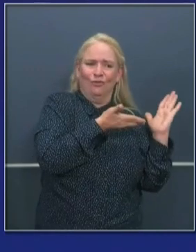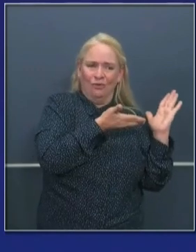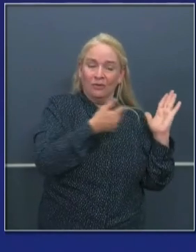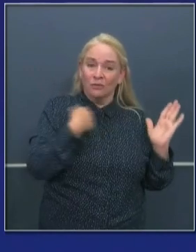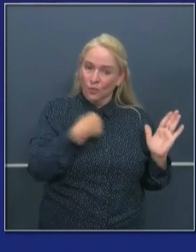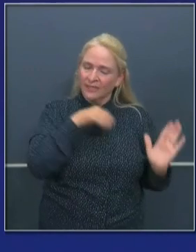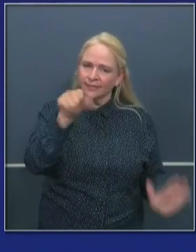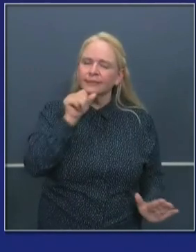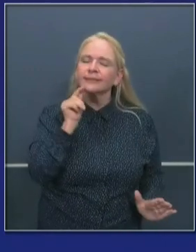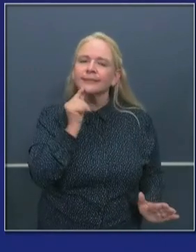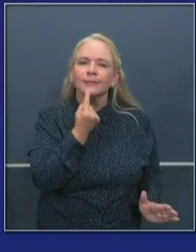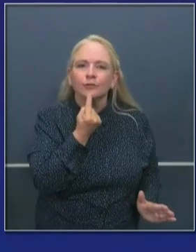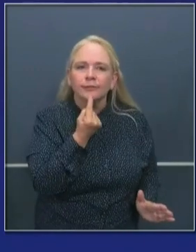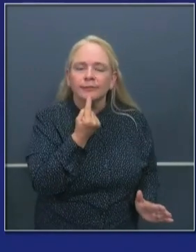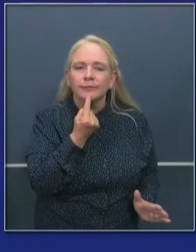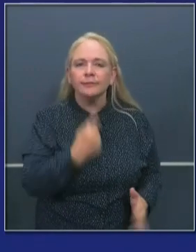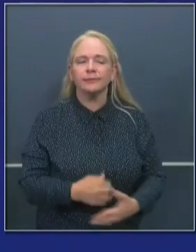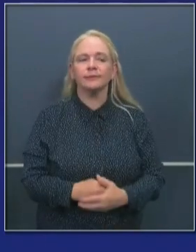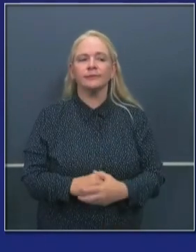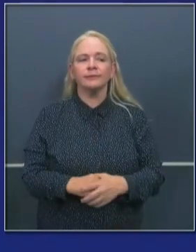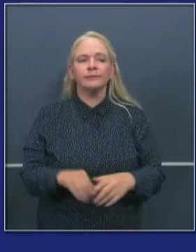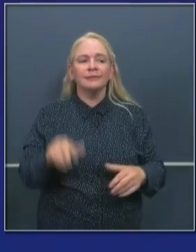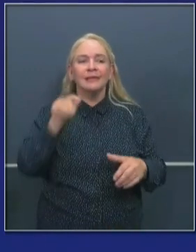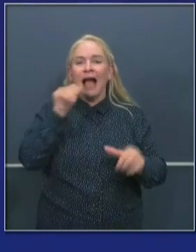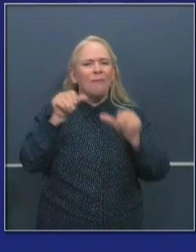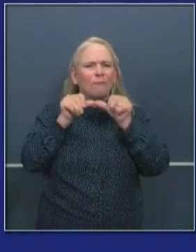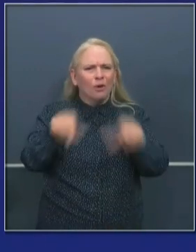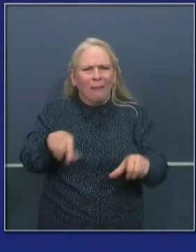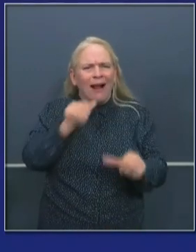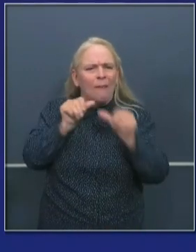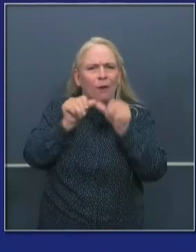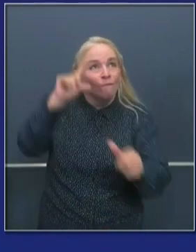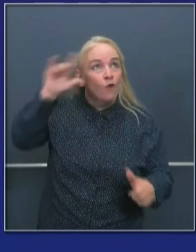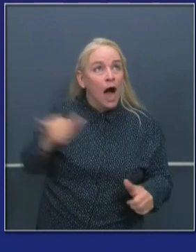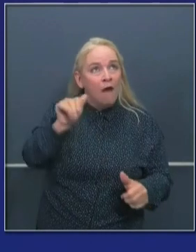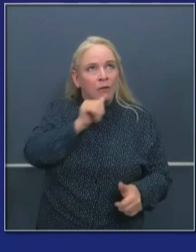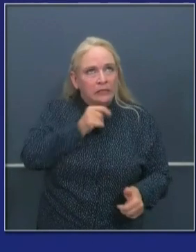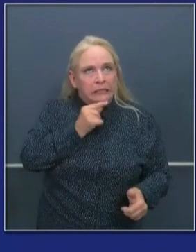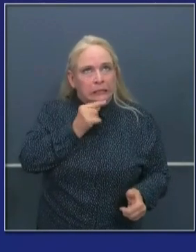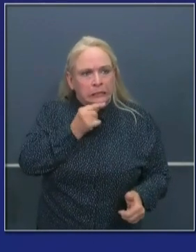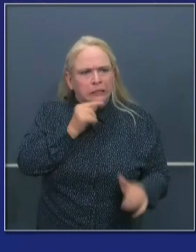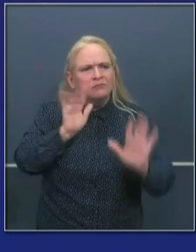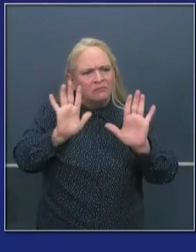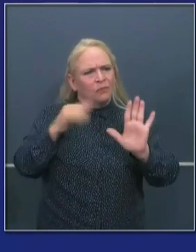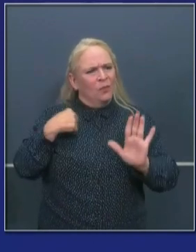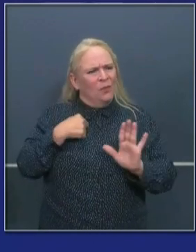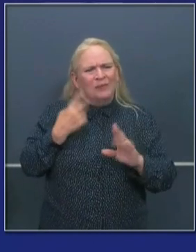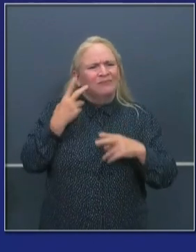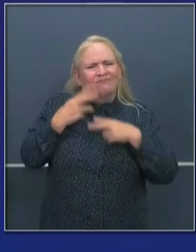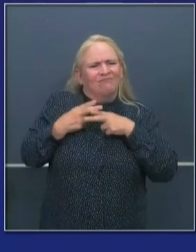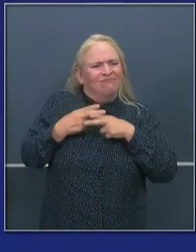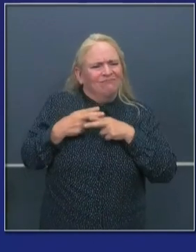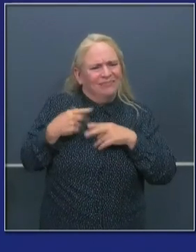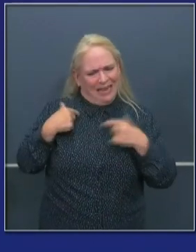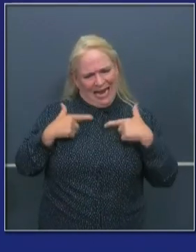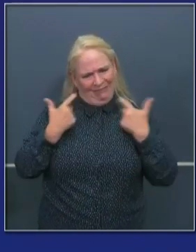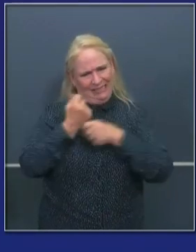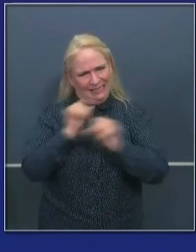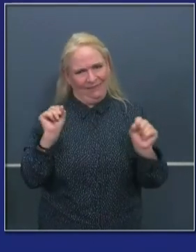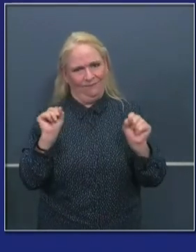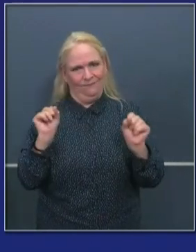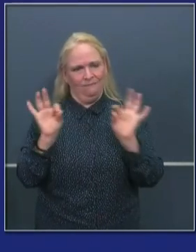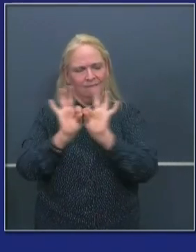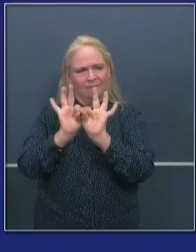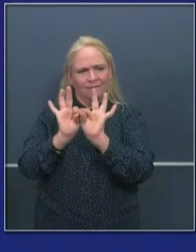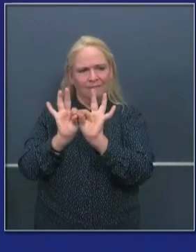in. A moment, it's not permanent, a moment that we'll get through together, but we have to continue to fight this